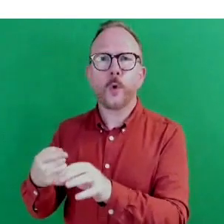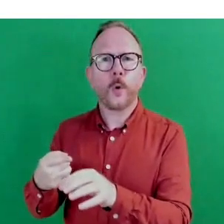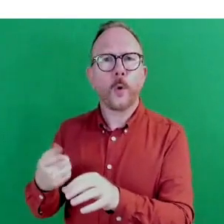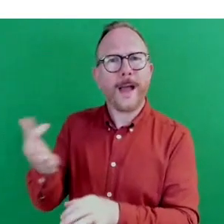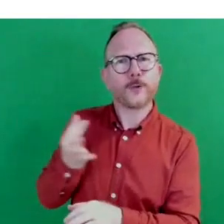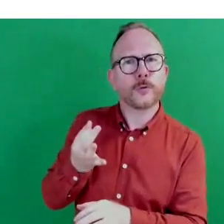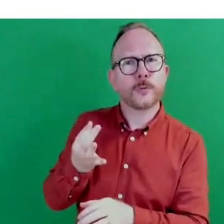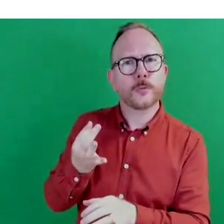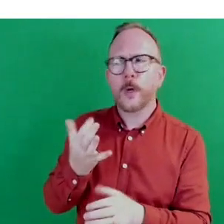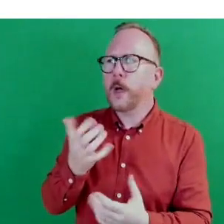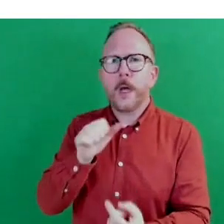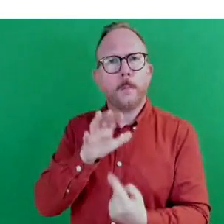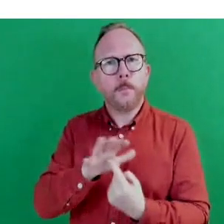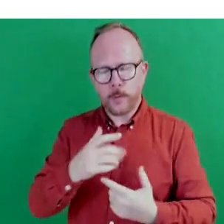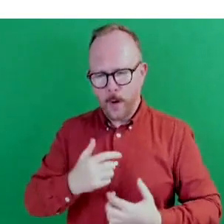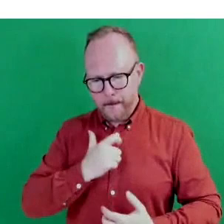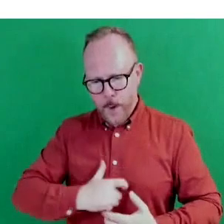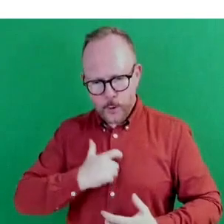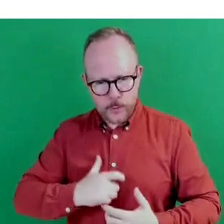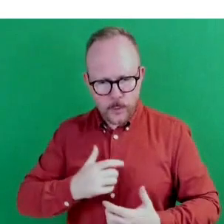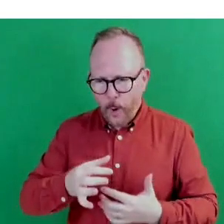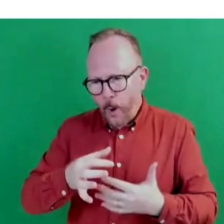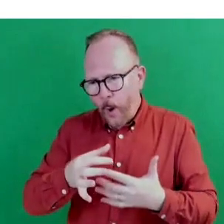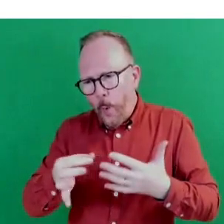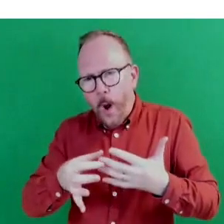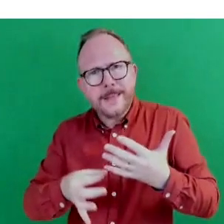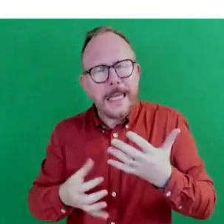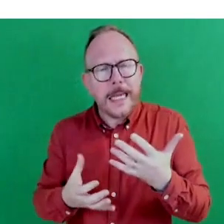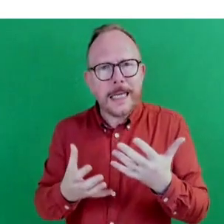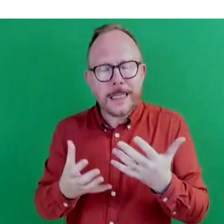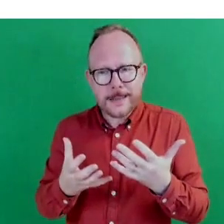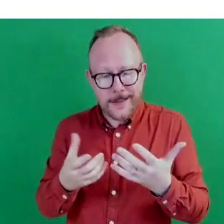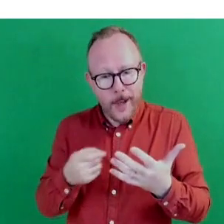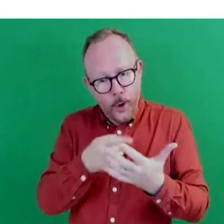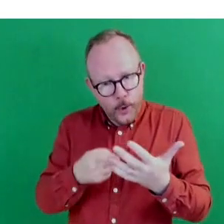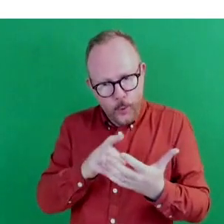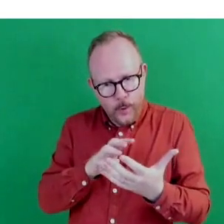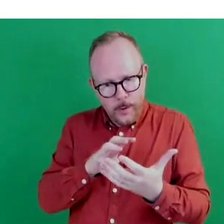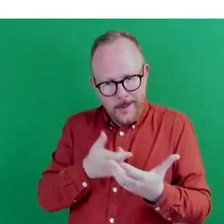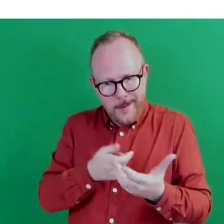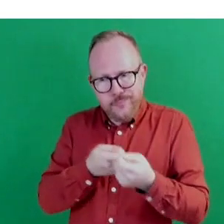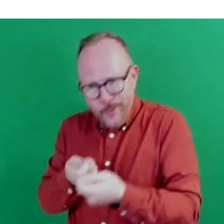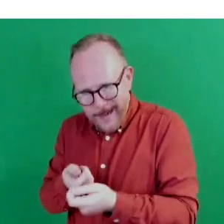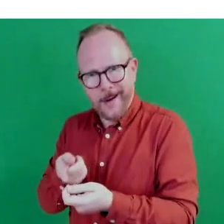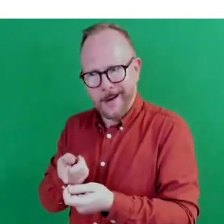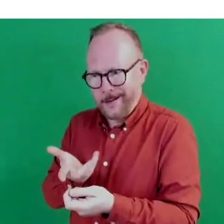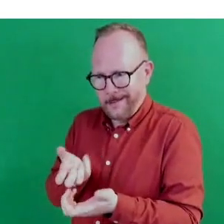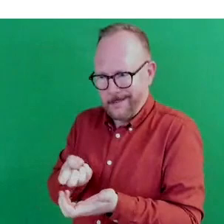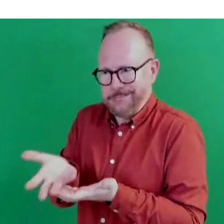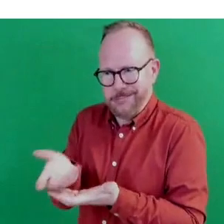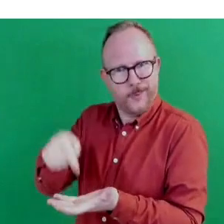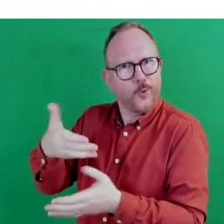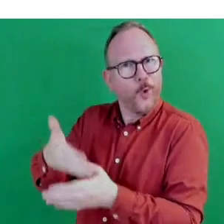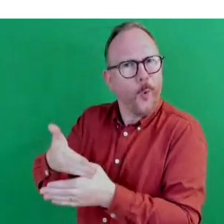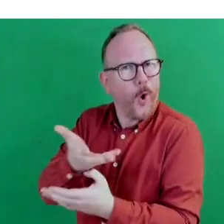important, what you bring into this sort of work. Actually, that sort of sits behind the idea that, you know, these are, I think both of you came in,